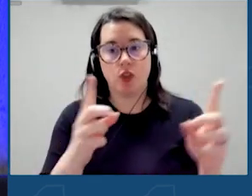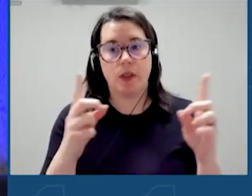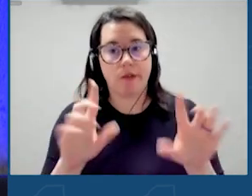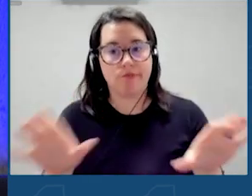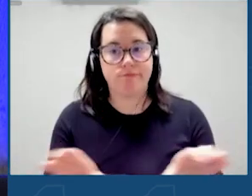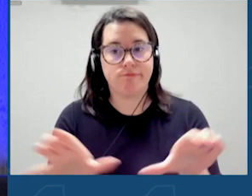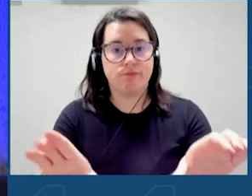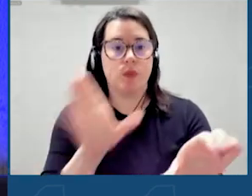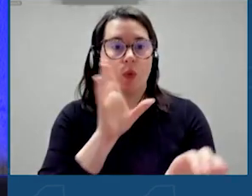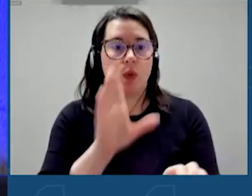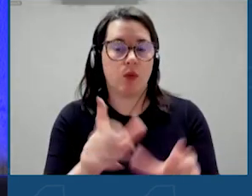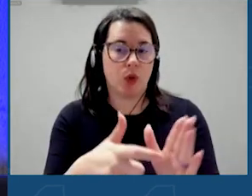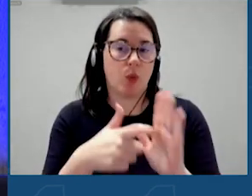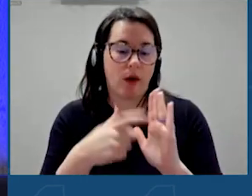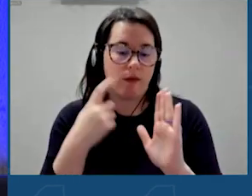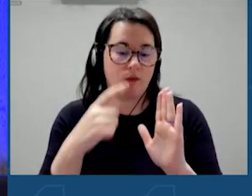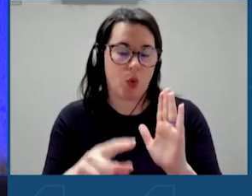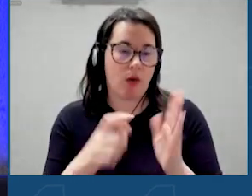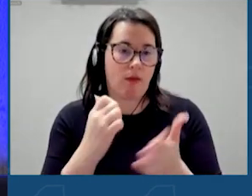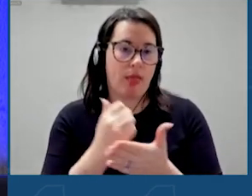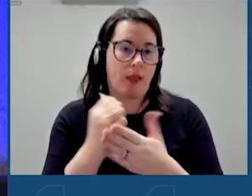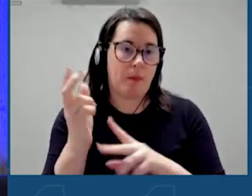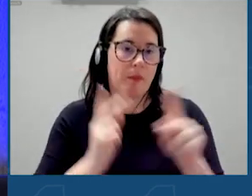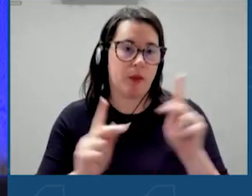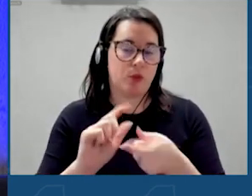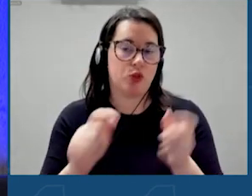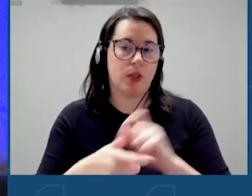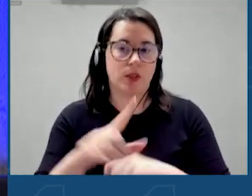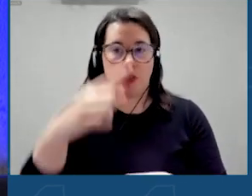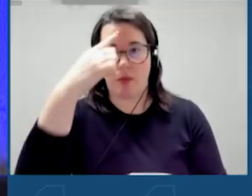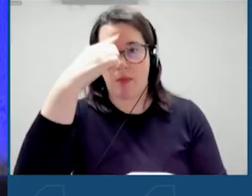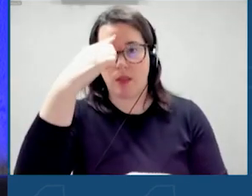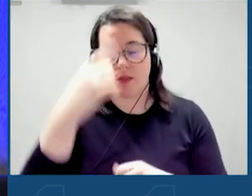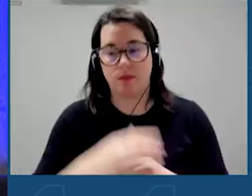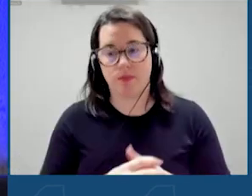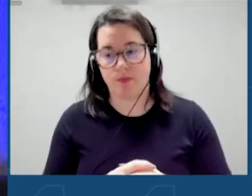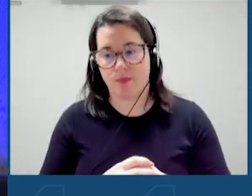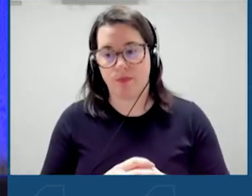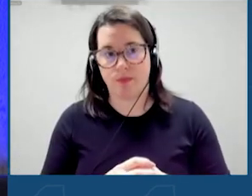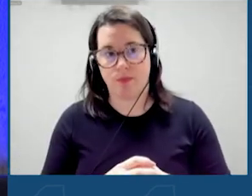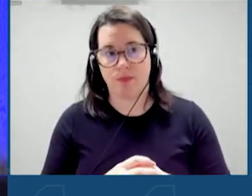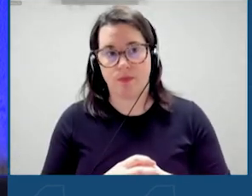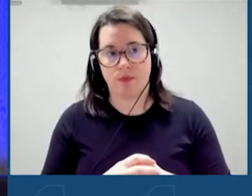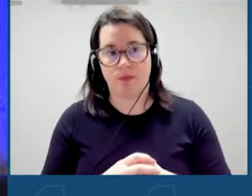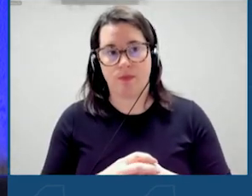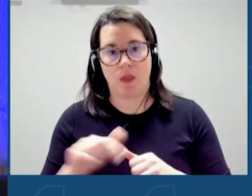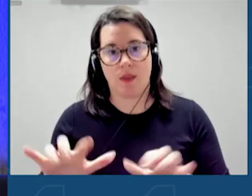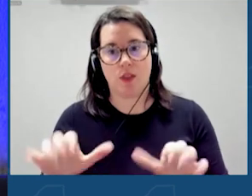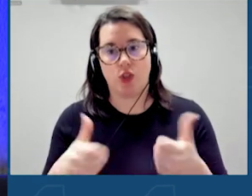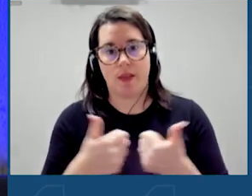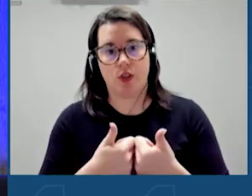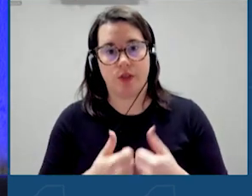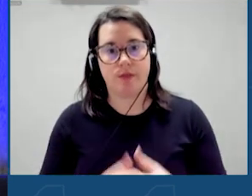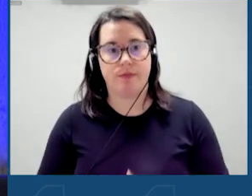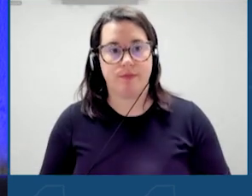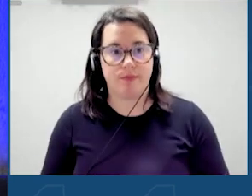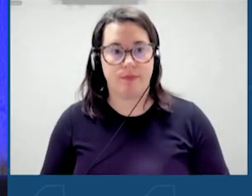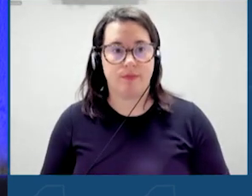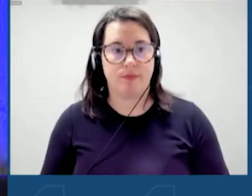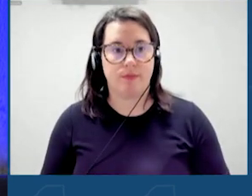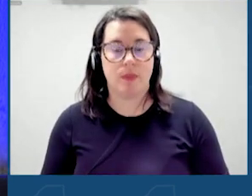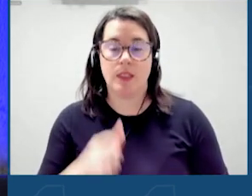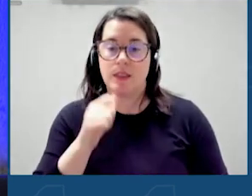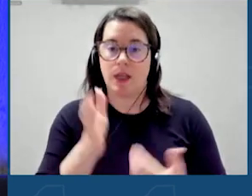going to be required to help people change their mindset around this challenge. It won't be